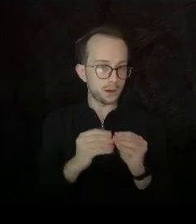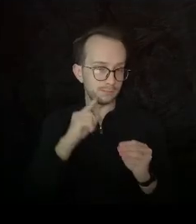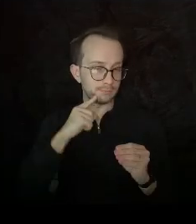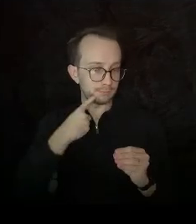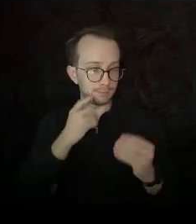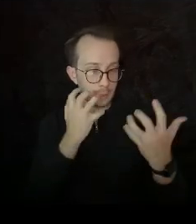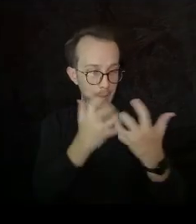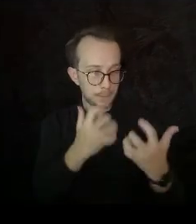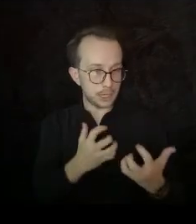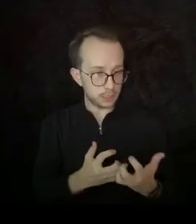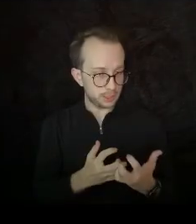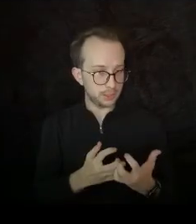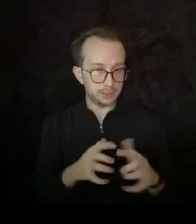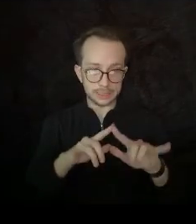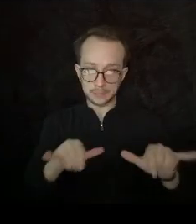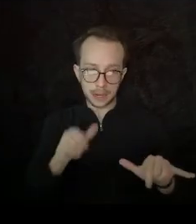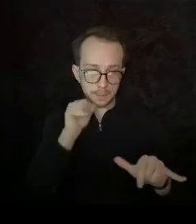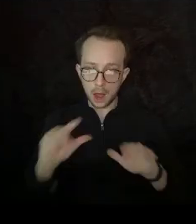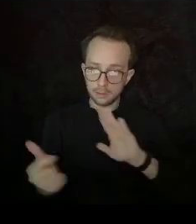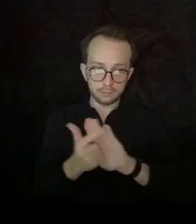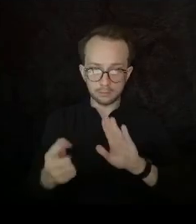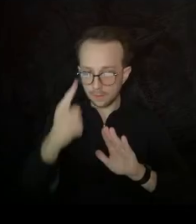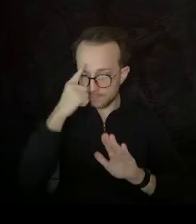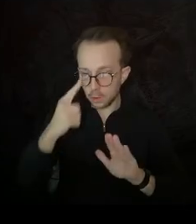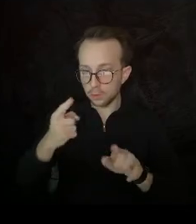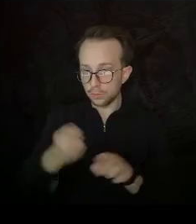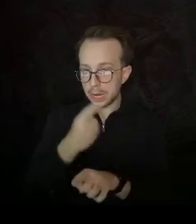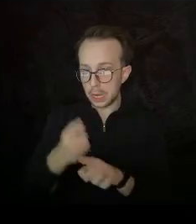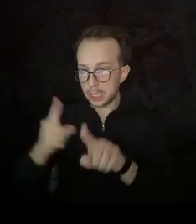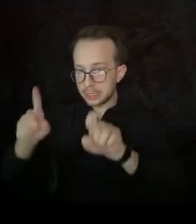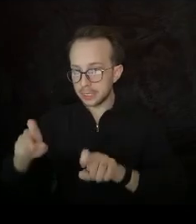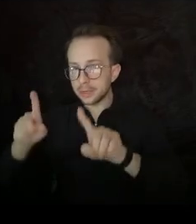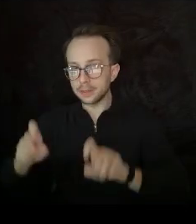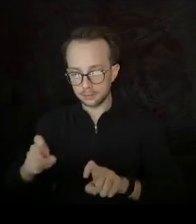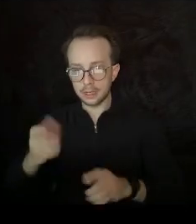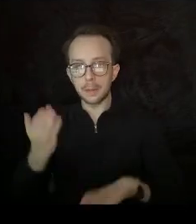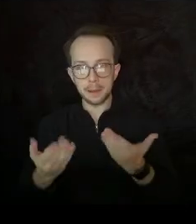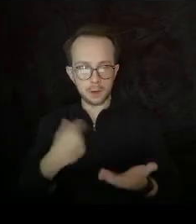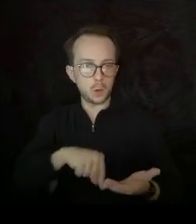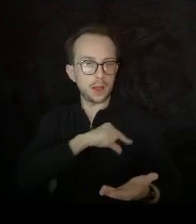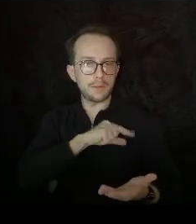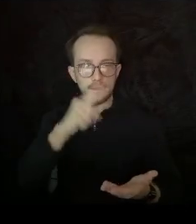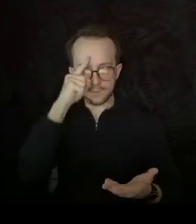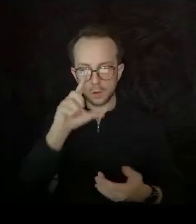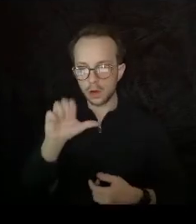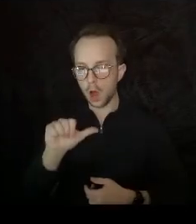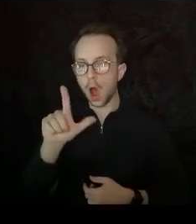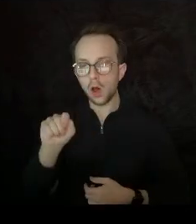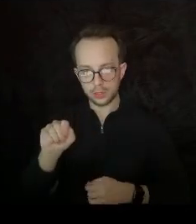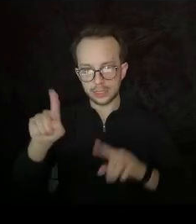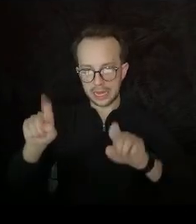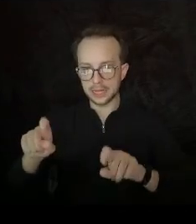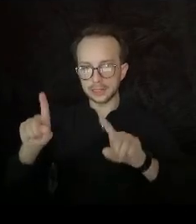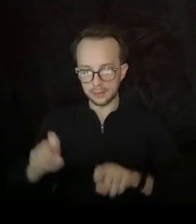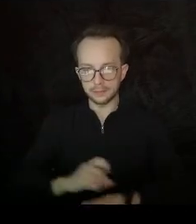not allowed on the regular assessment, the child might qualify for the alternate assessment.